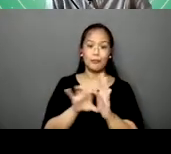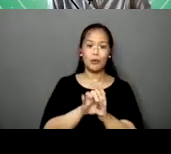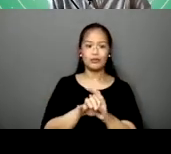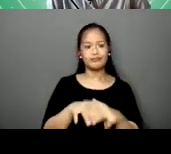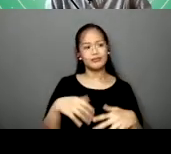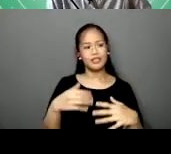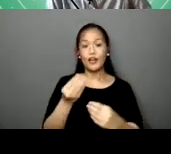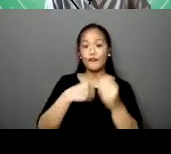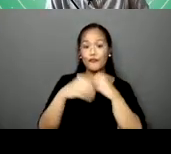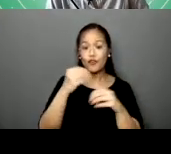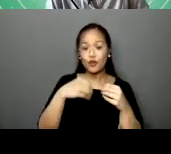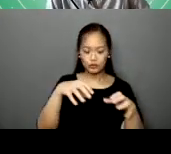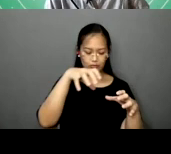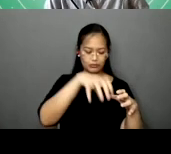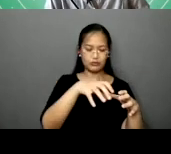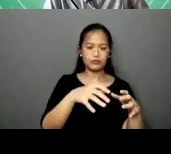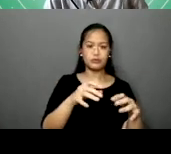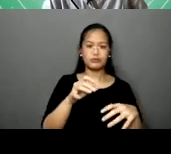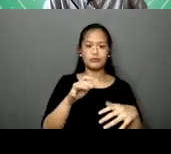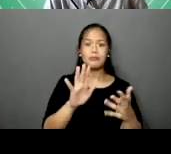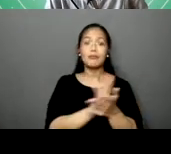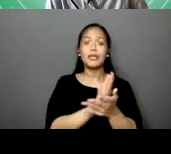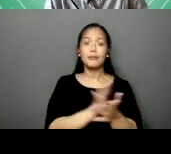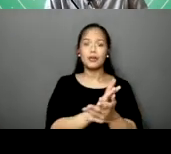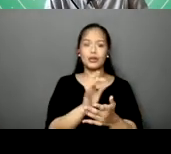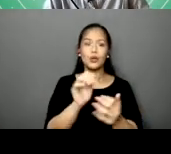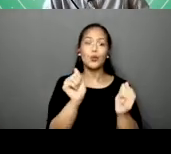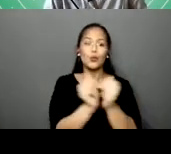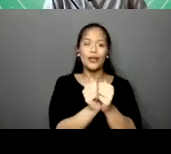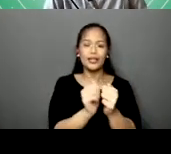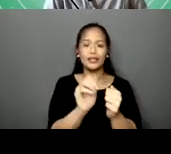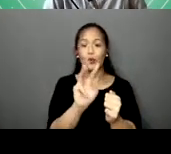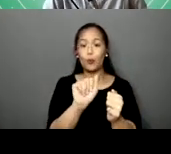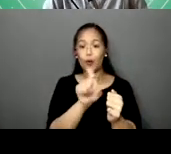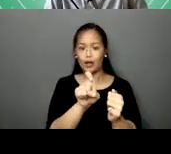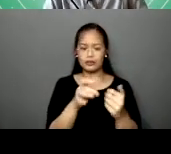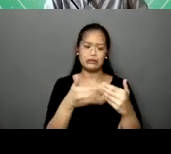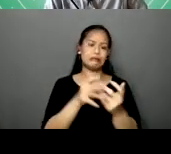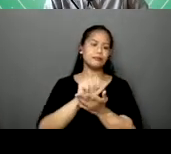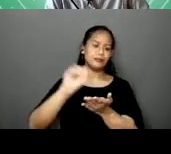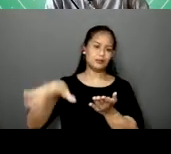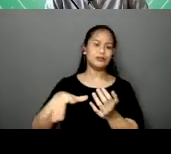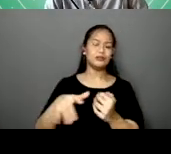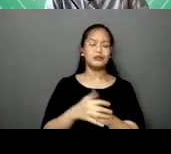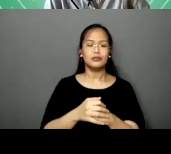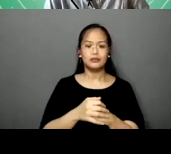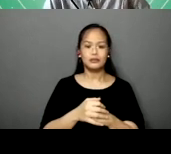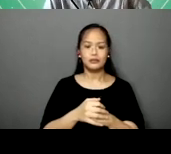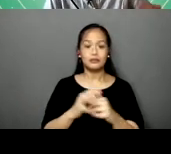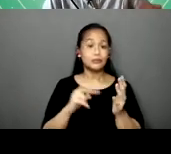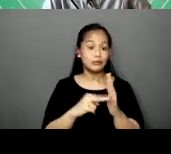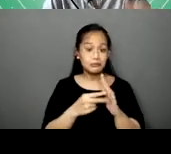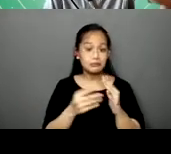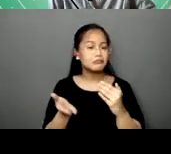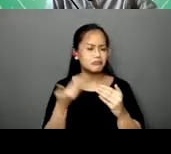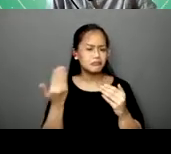or plastic, they're opting to use paper or lined paper, which is easier to dispose of. So this makes your products easier in